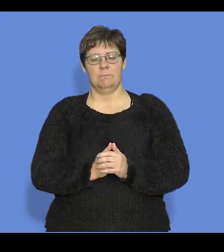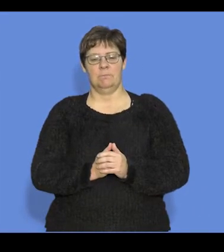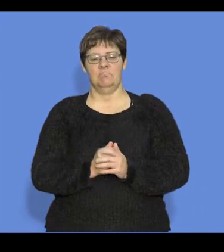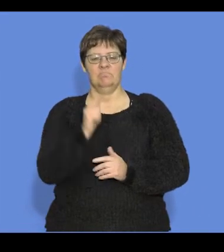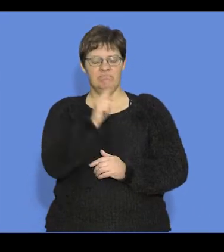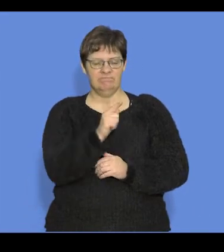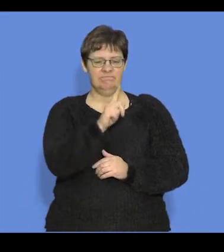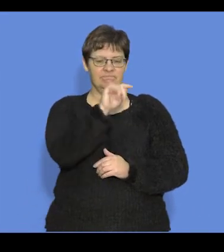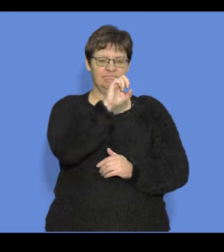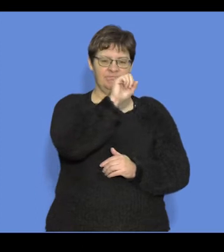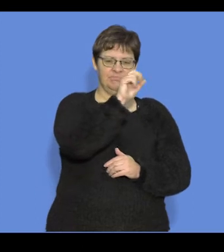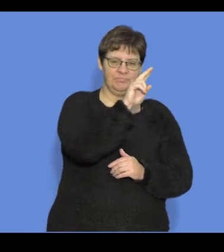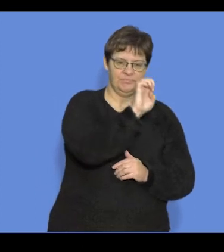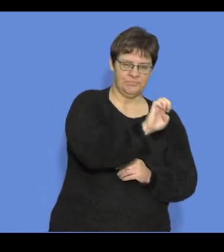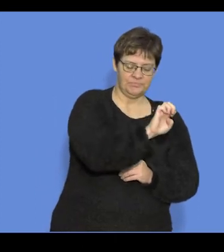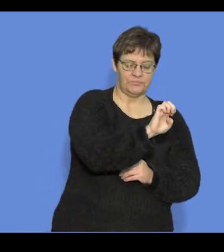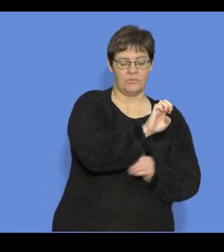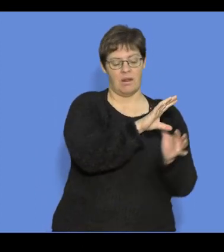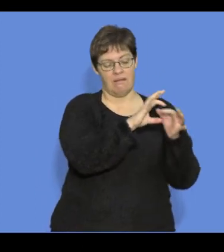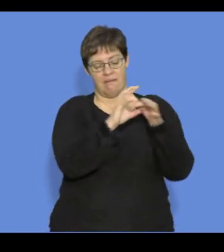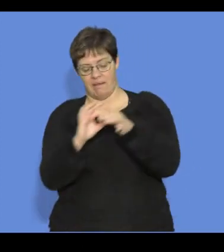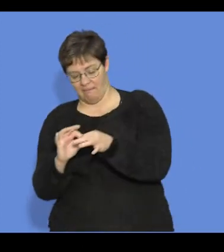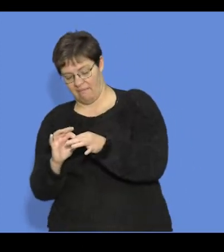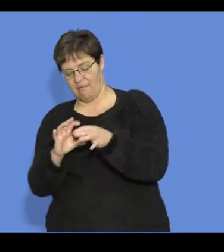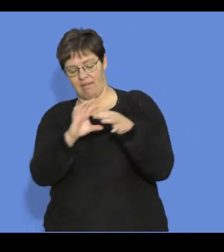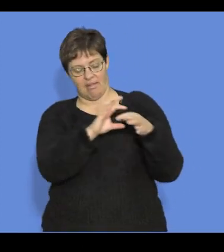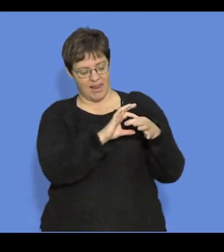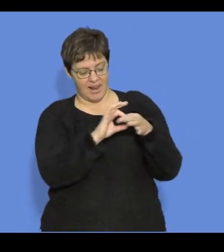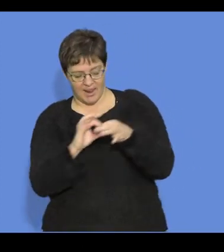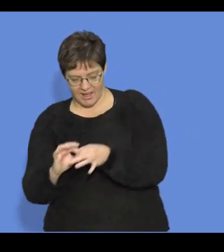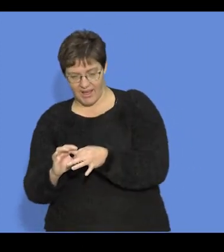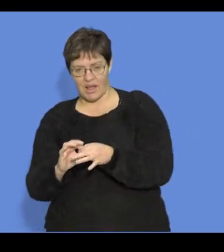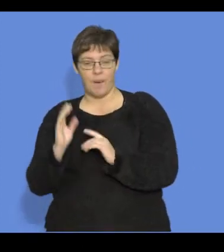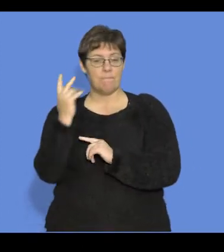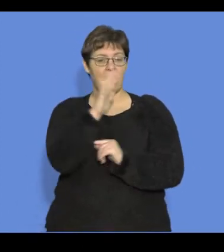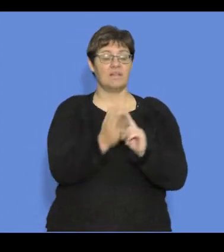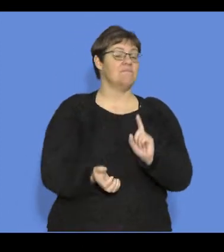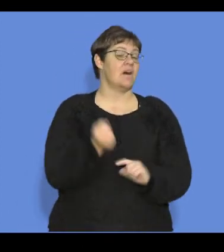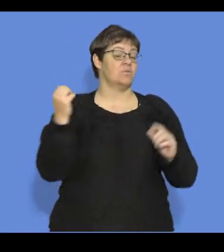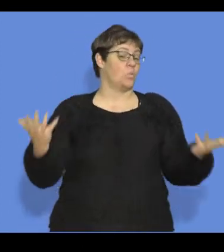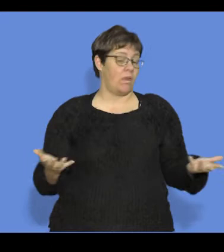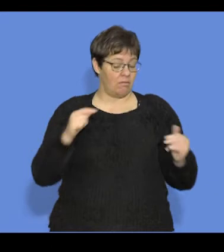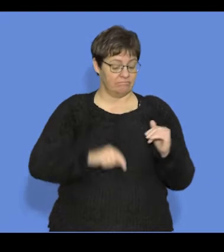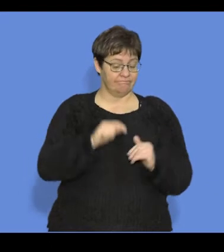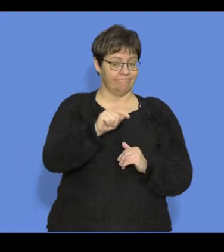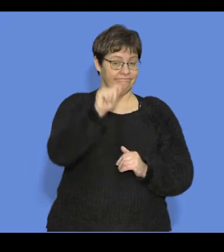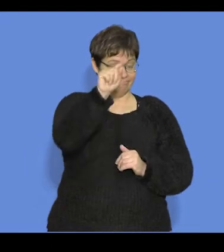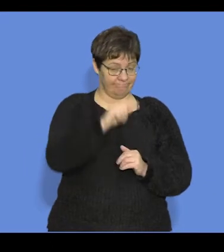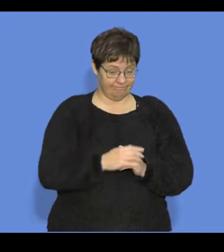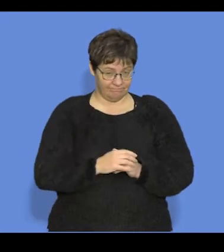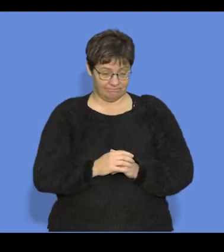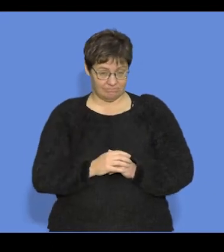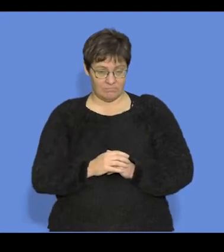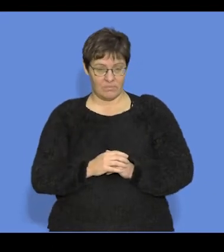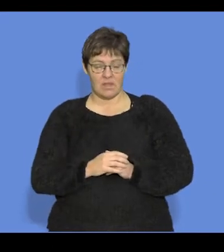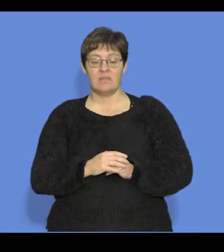to link the tissues and where they are found in the plant. Then it